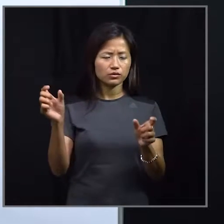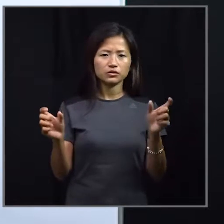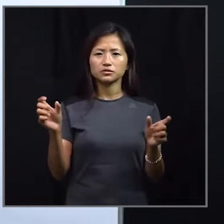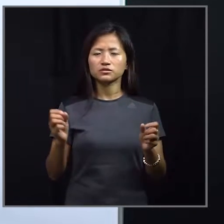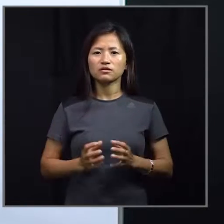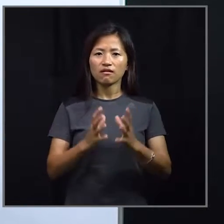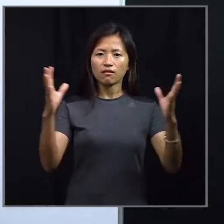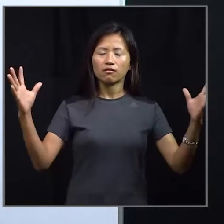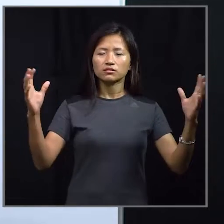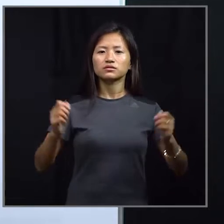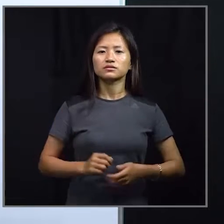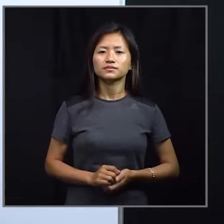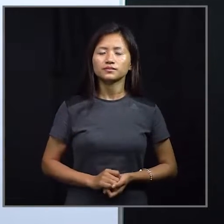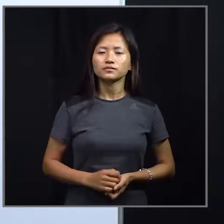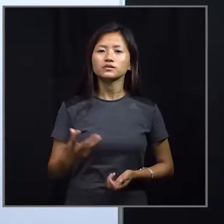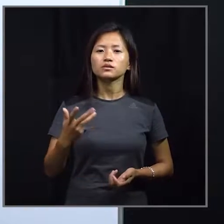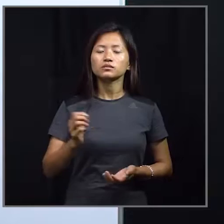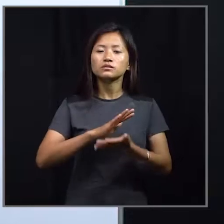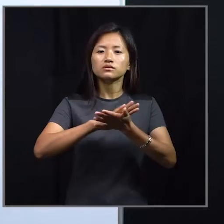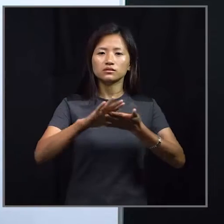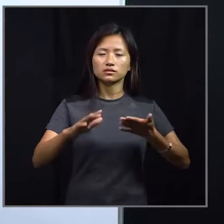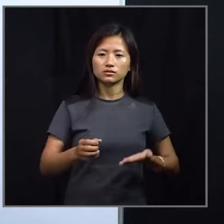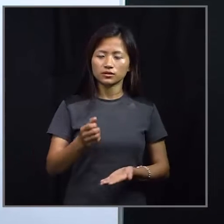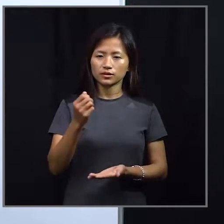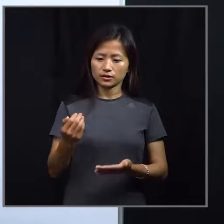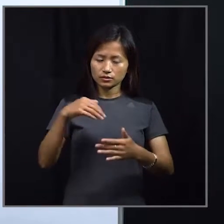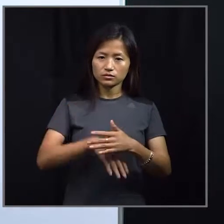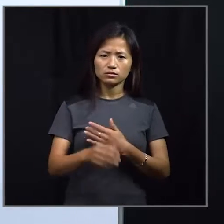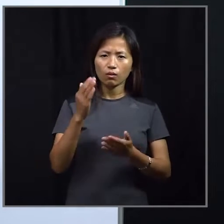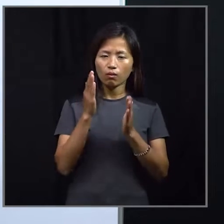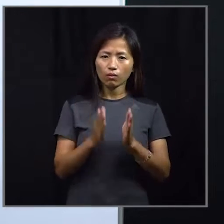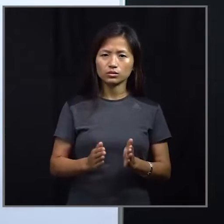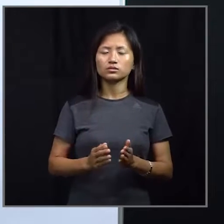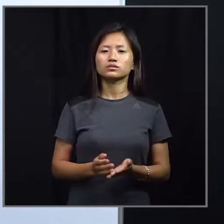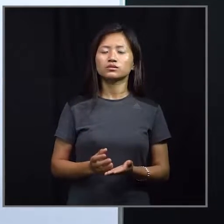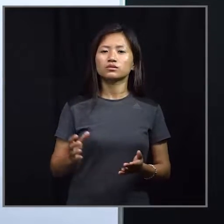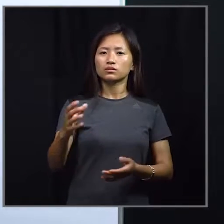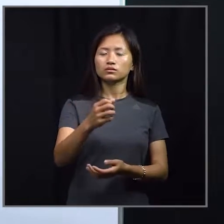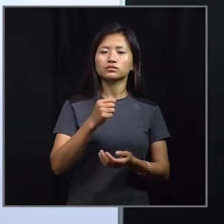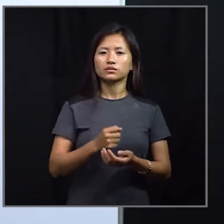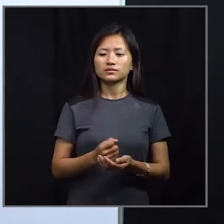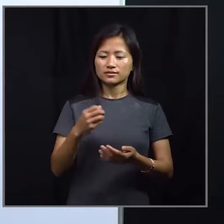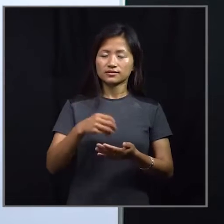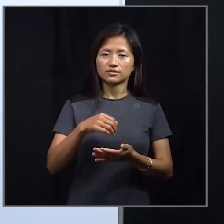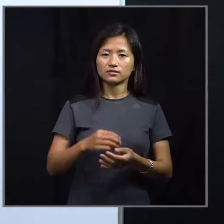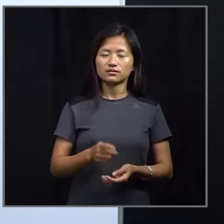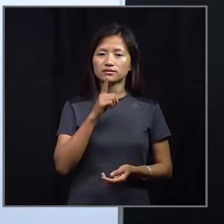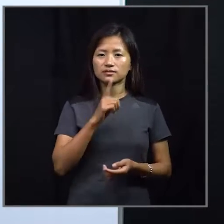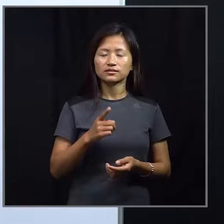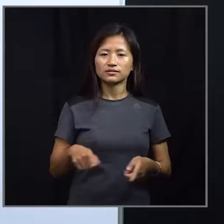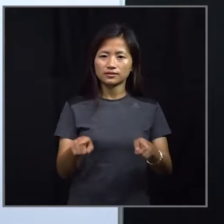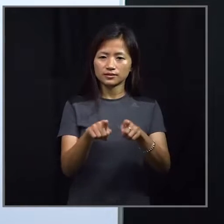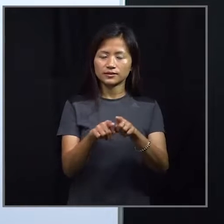is overpopulated, or what must be done in order to control population. Nothing such like is mentioned. It just